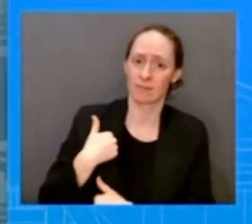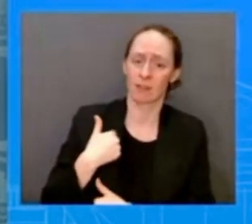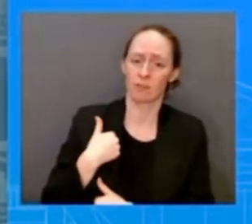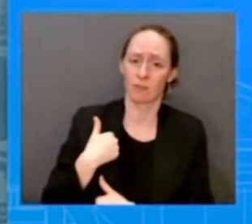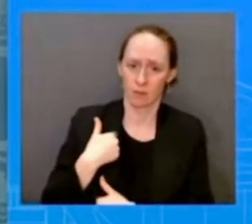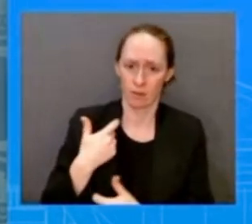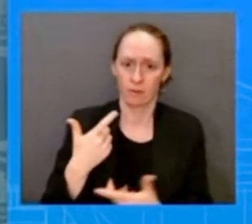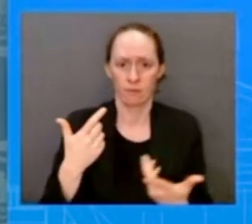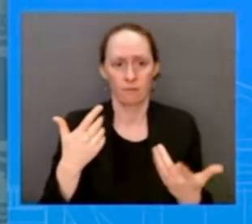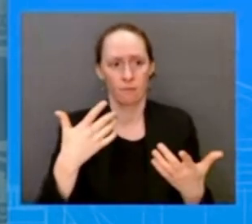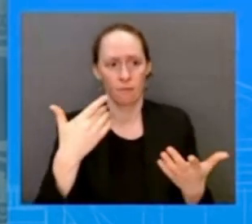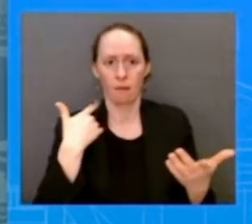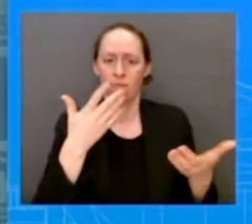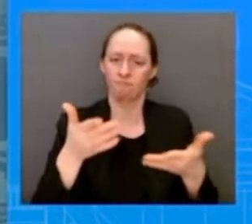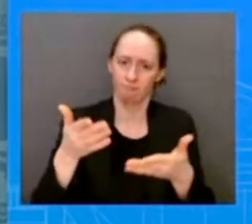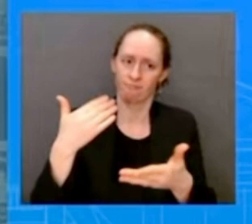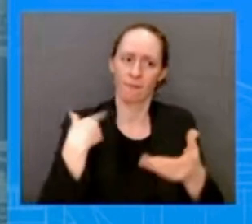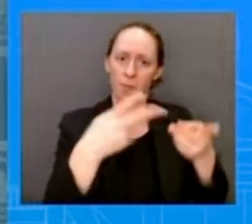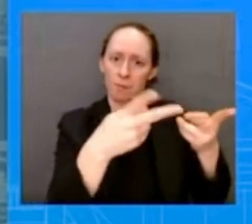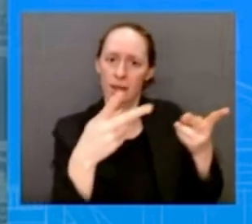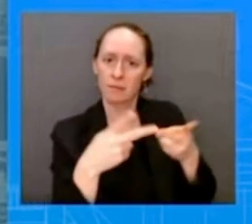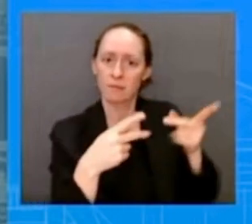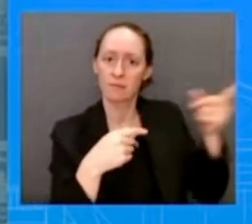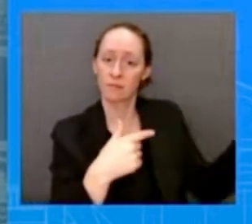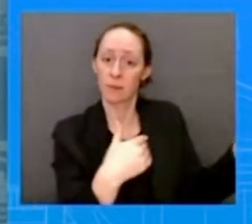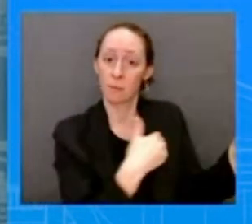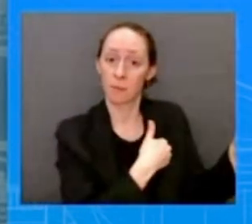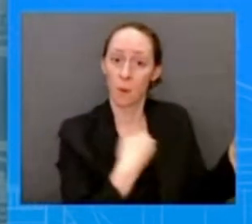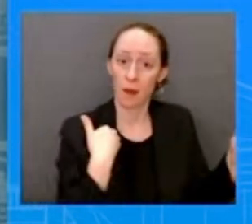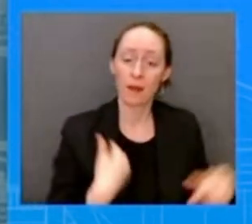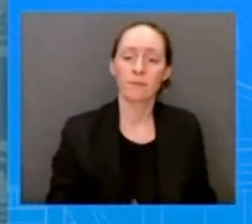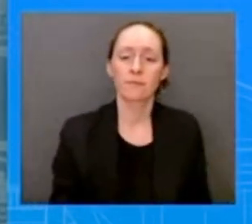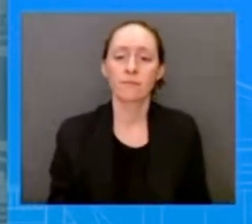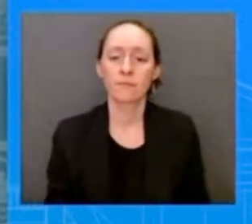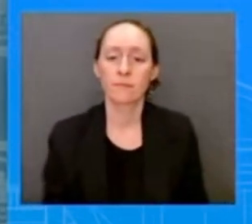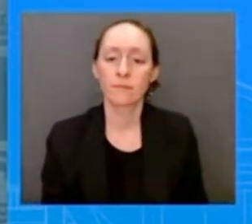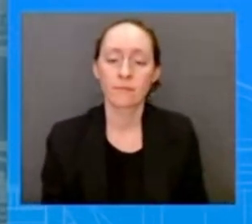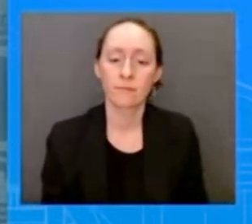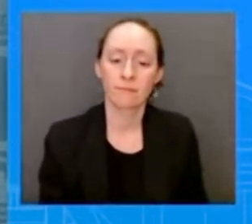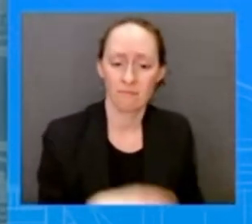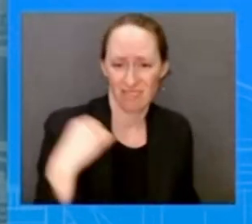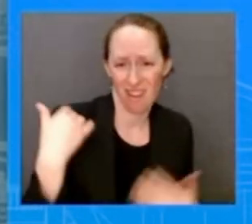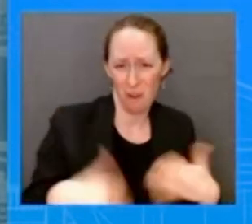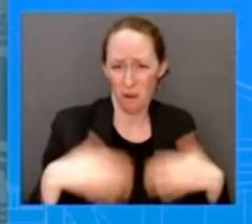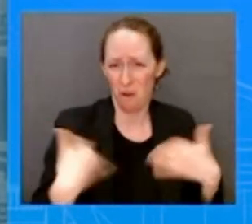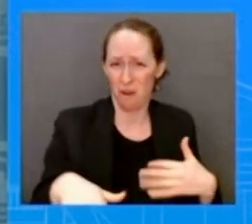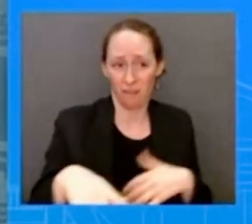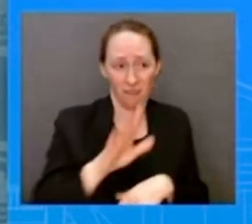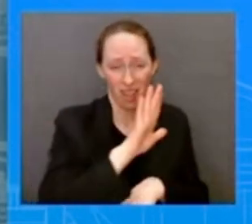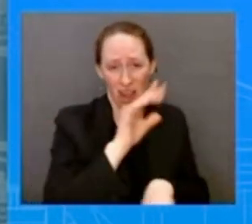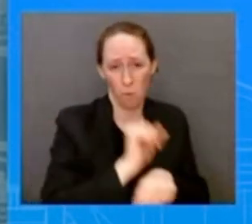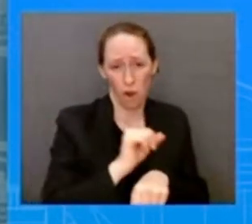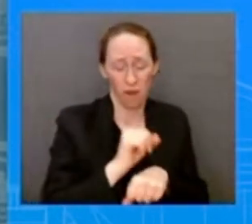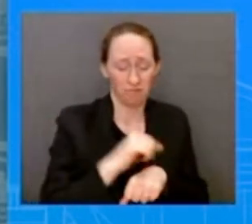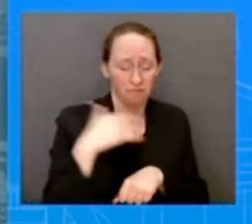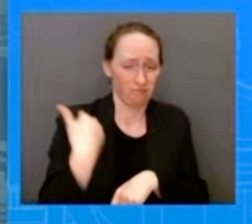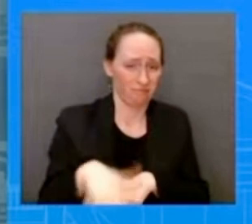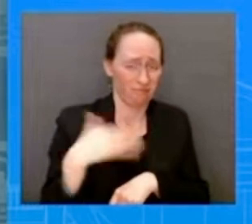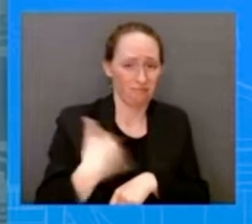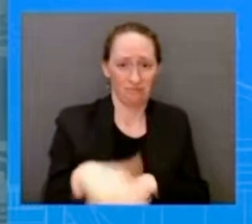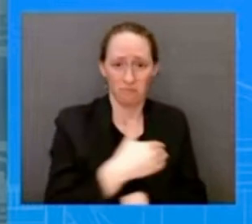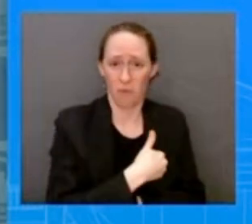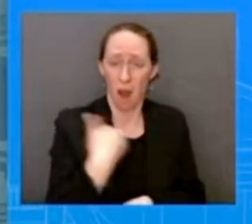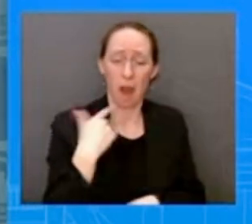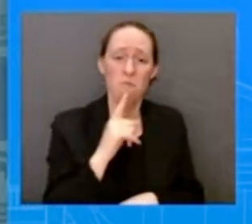just incredible humanitarian work that Poland has done for Ukrainian citizens. I think we've